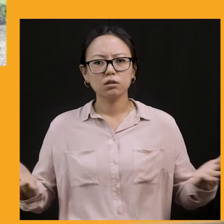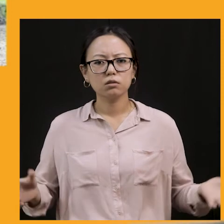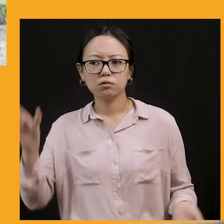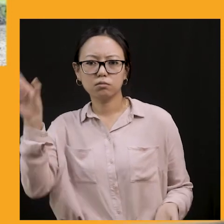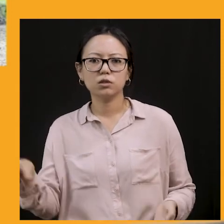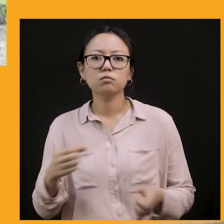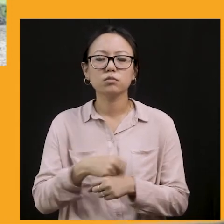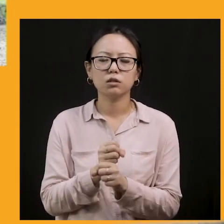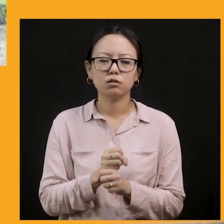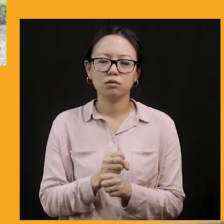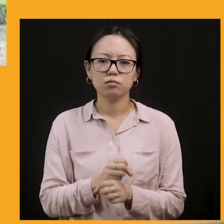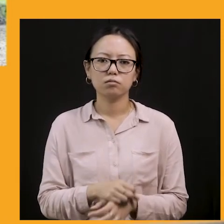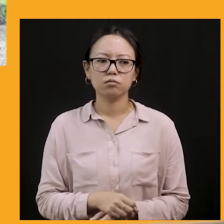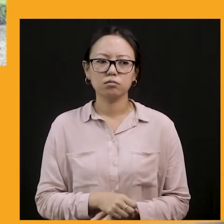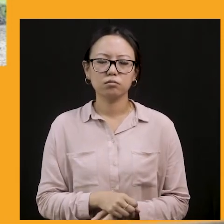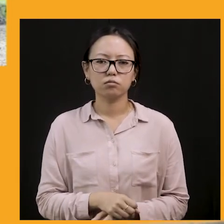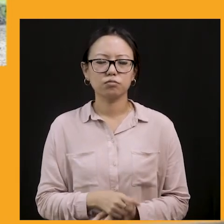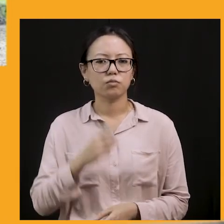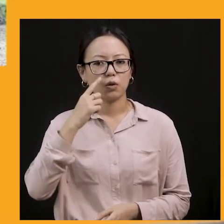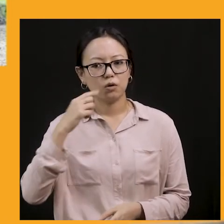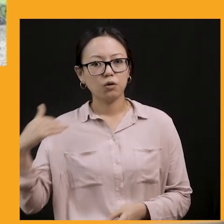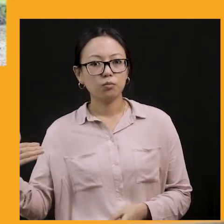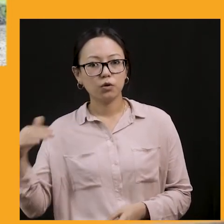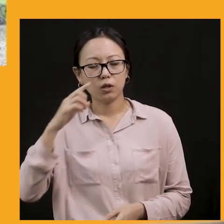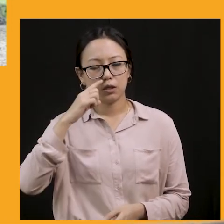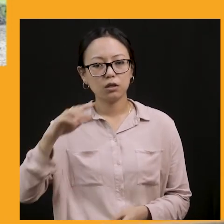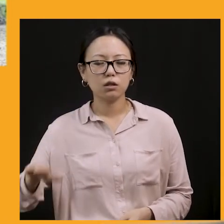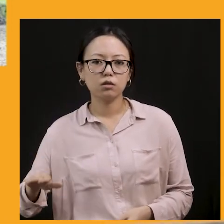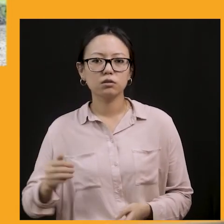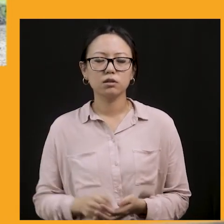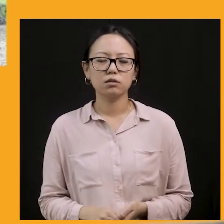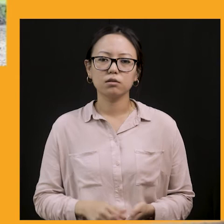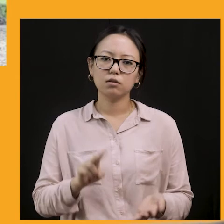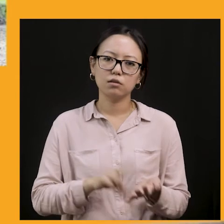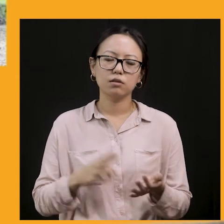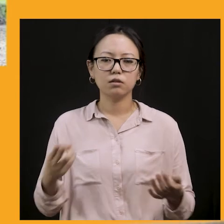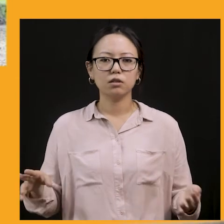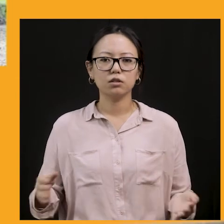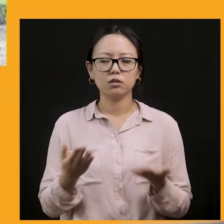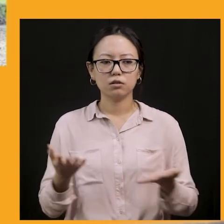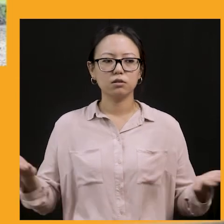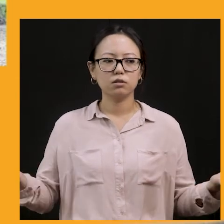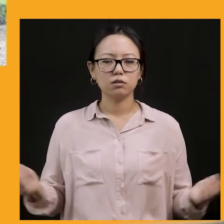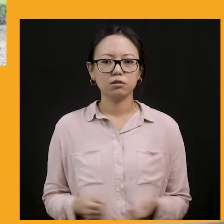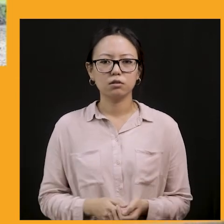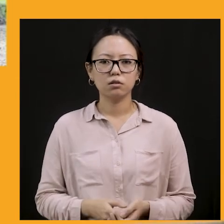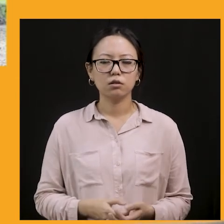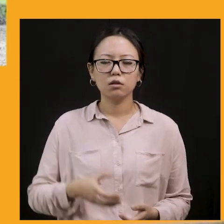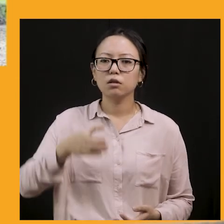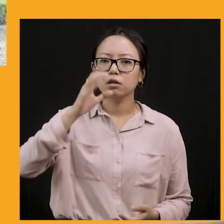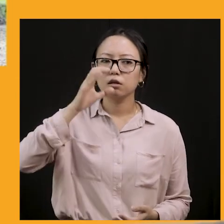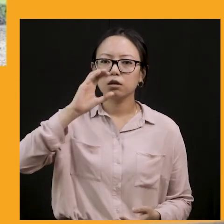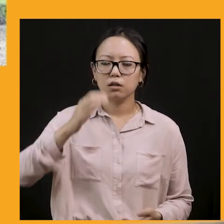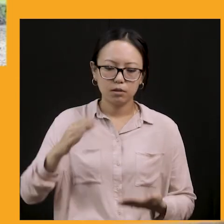natural things. Now, there are cups, there are books. Areni has listed some cups and books. So